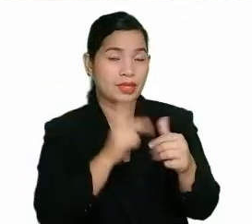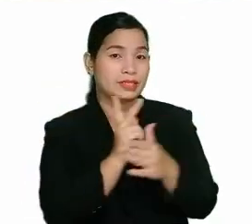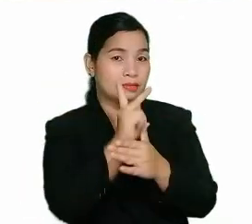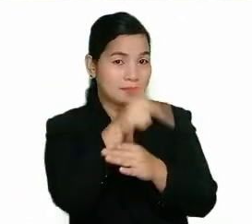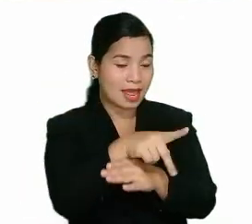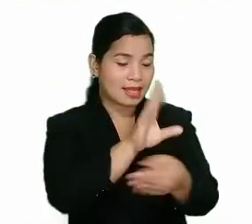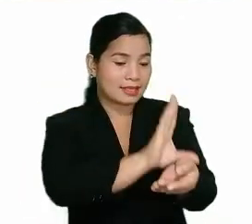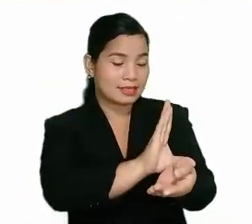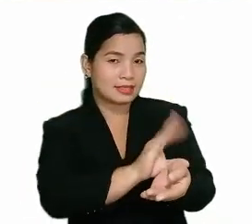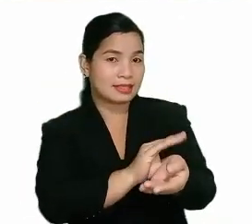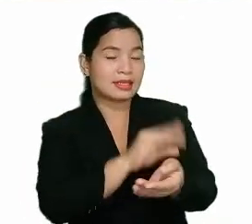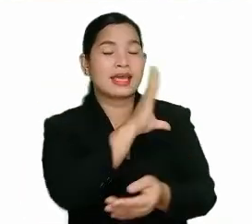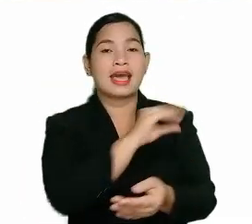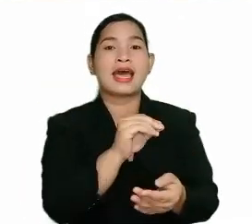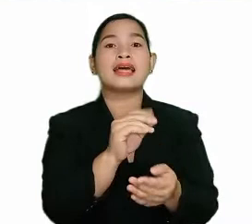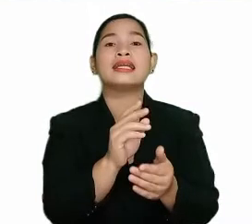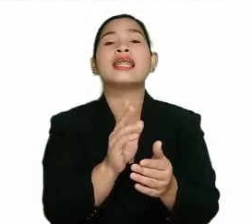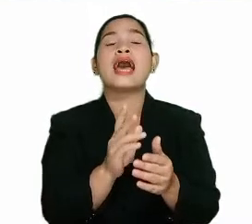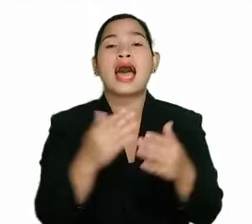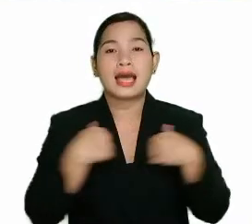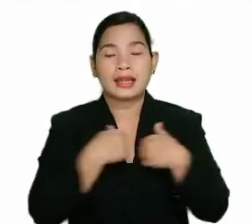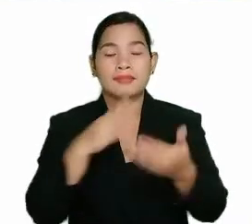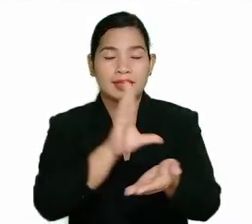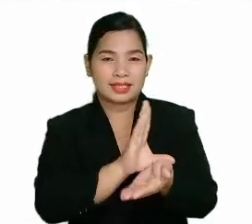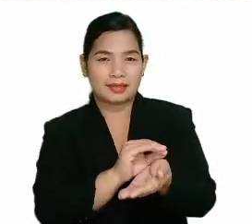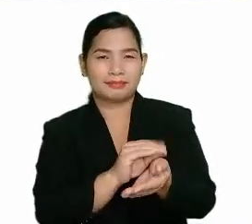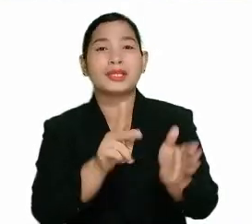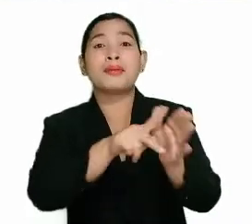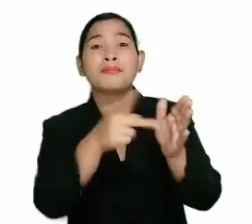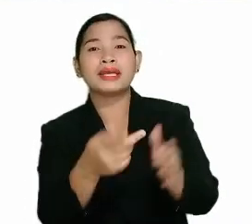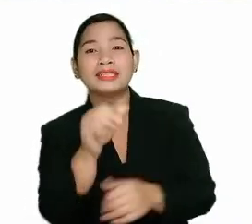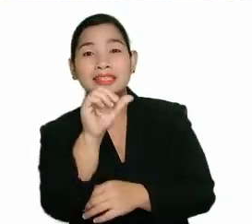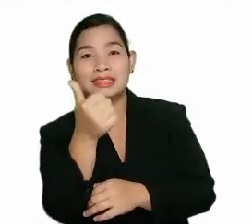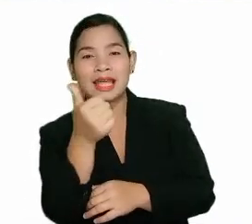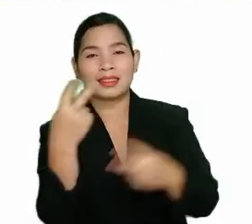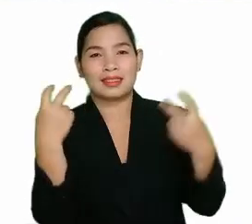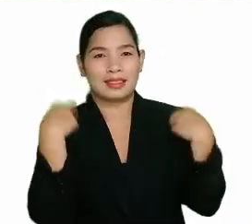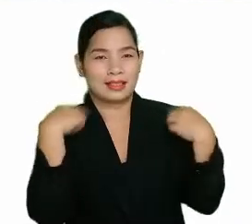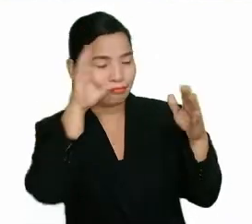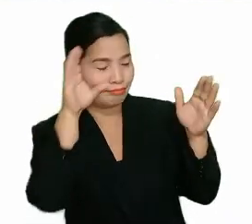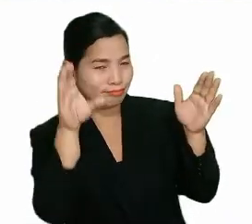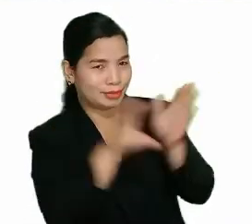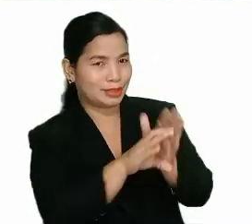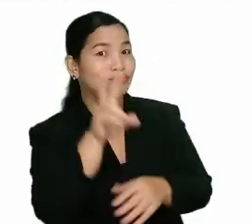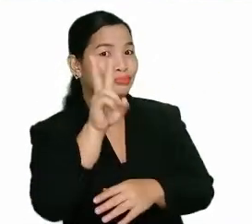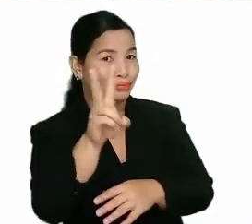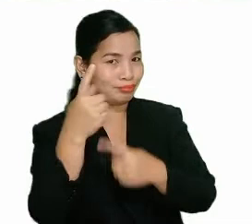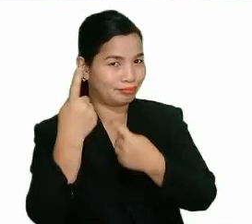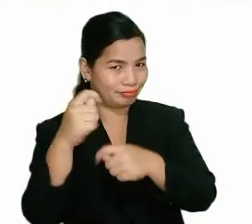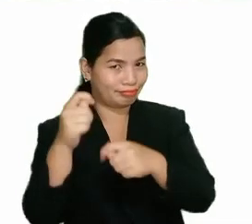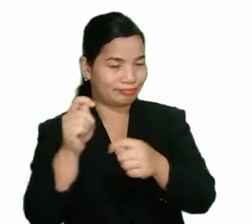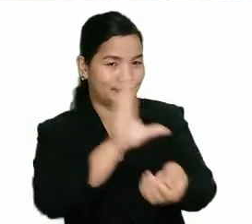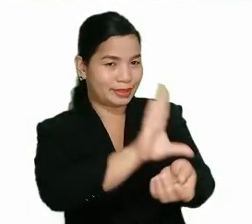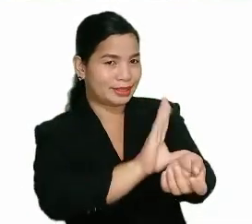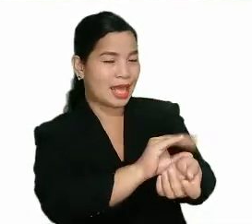kindly turn to page 9 and 10. There will be images of those two cells and some of